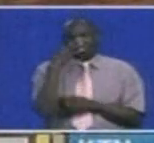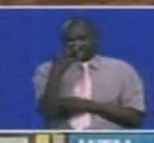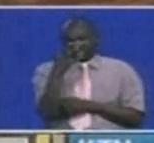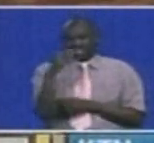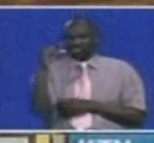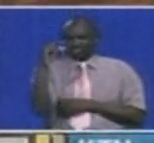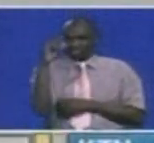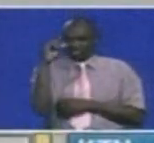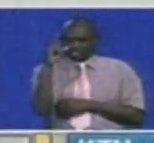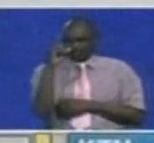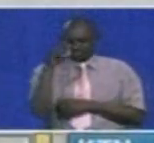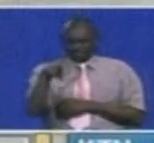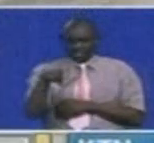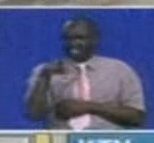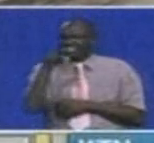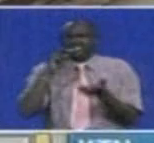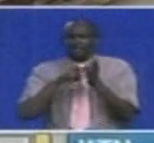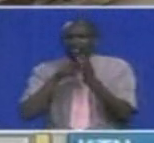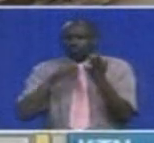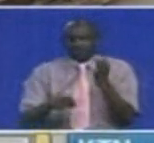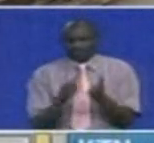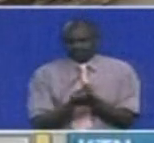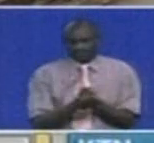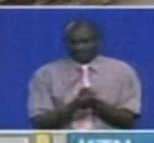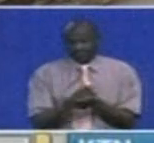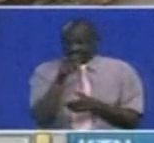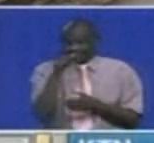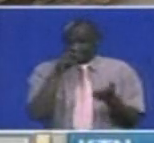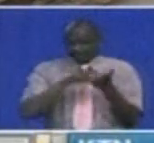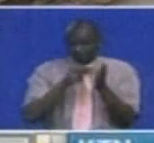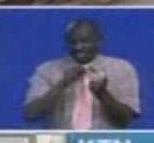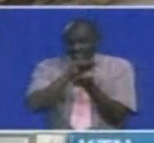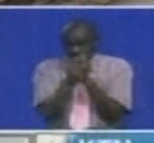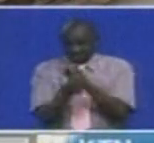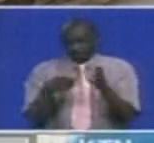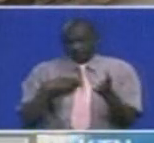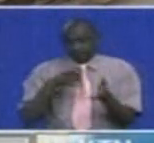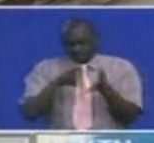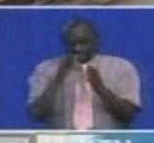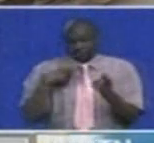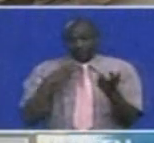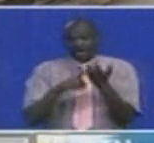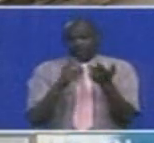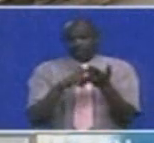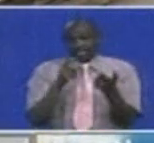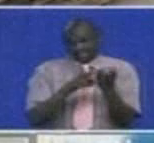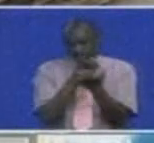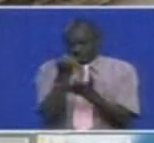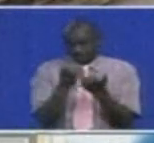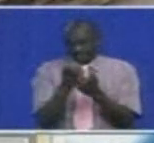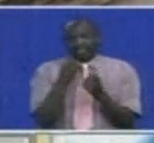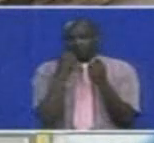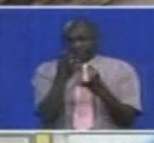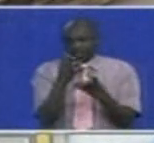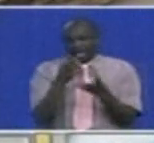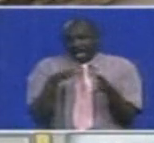So what exactly is rebasing? Rebasing is the changing of parameters used to calculate a country's economic data, or